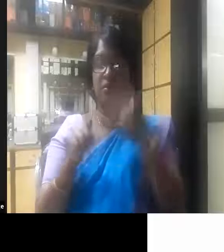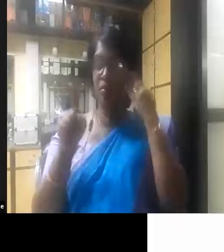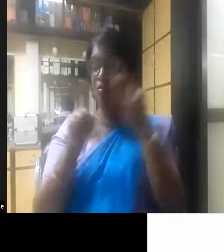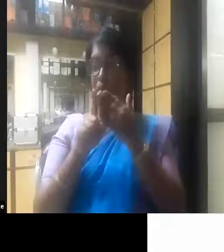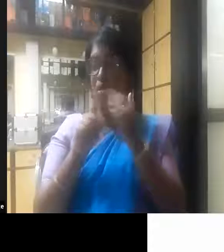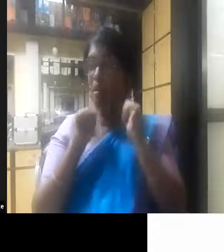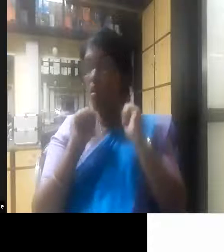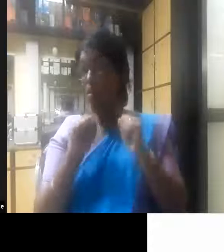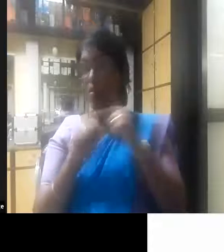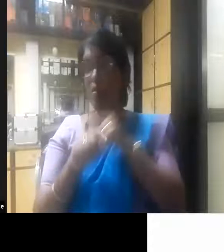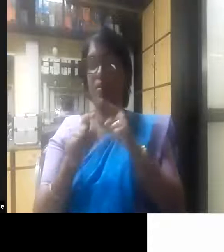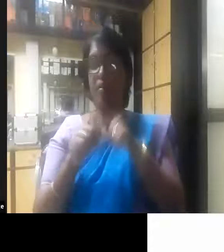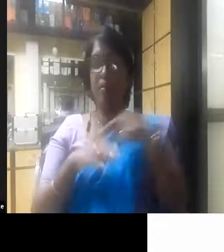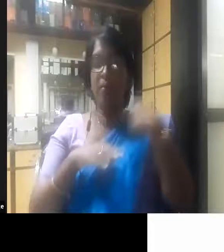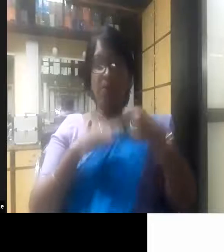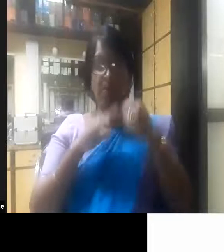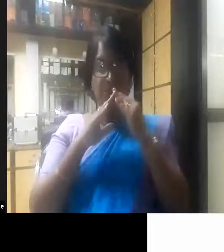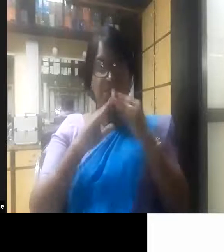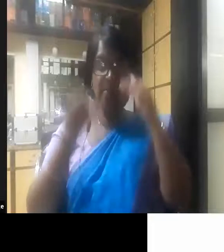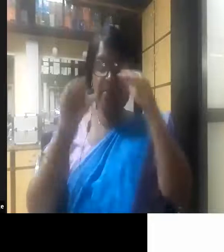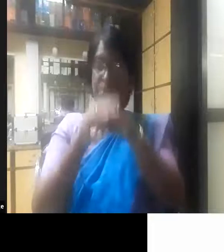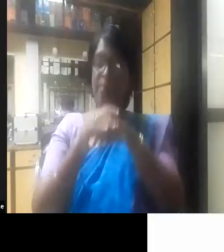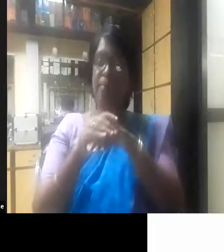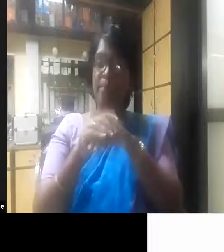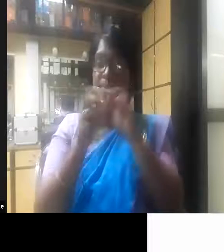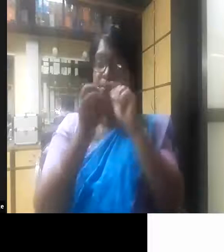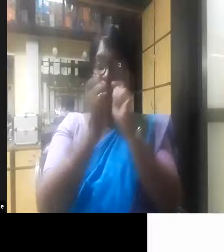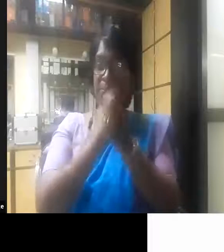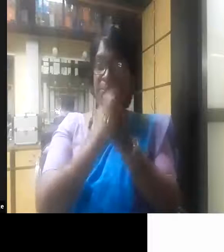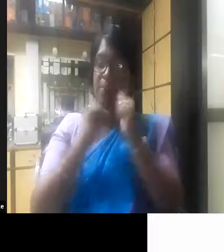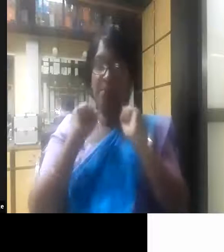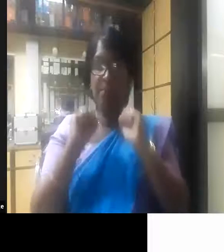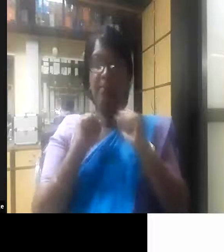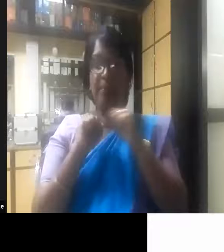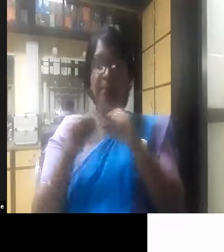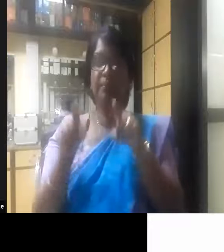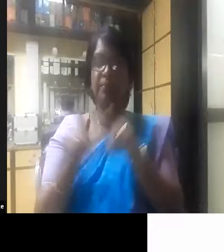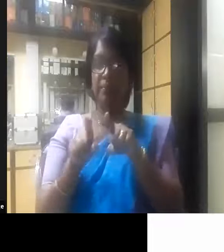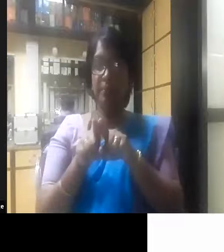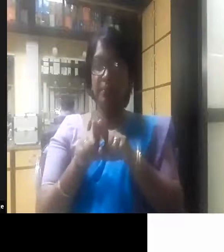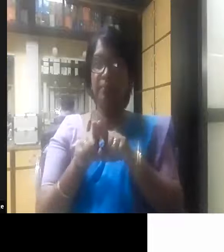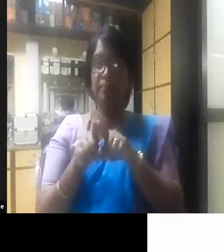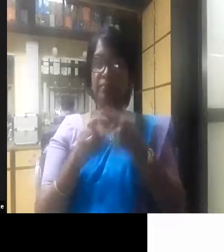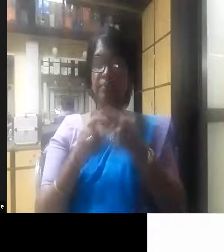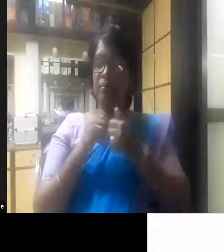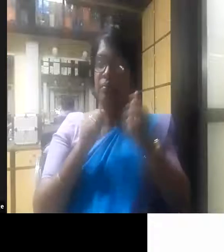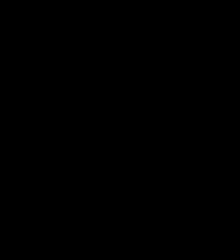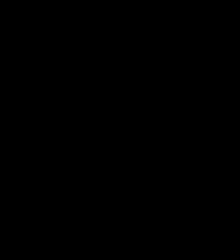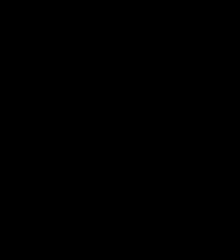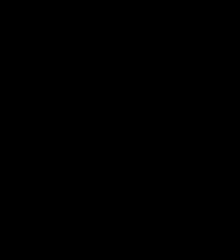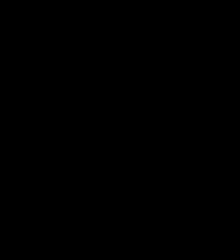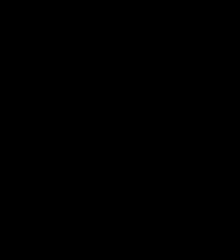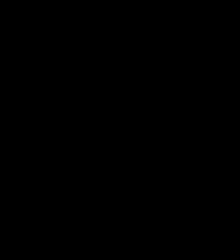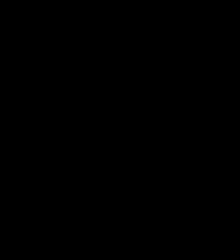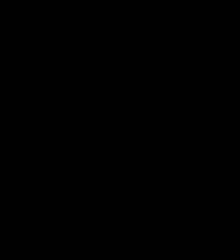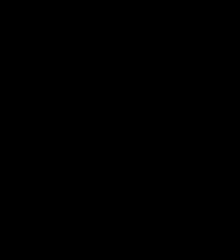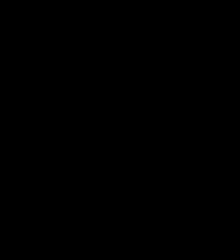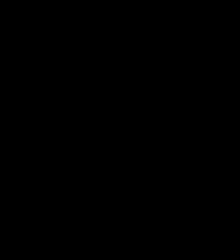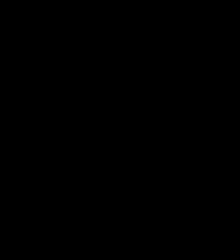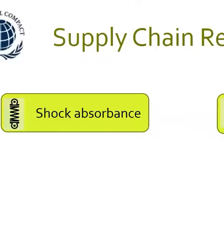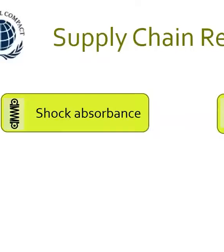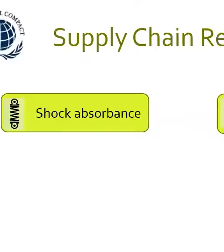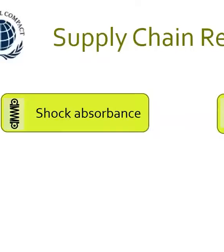transforming, to become more resilient. And, we have Afam just to enlighten us